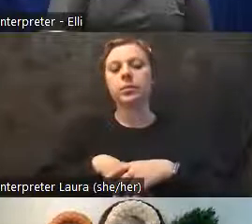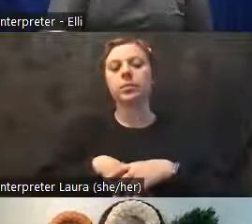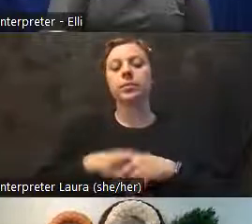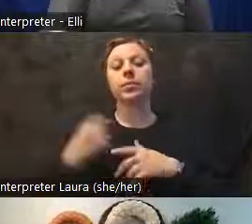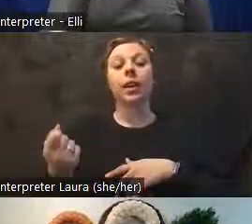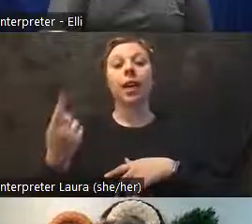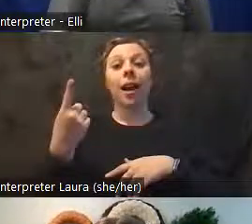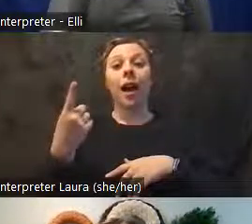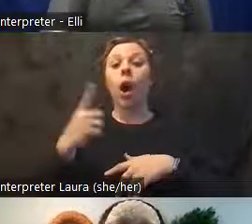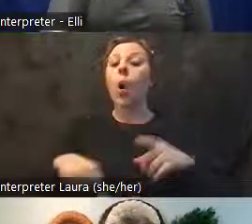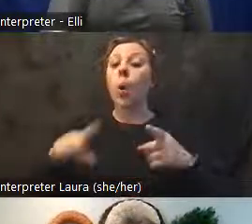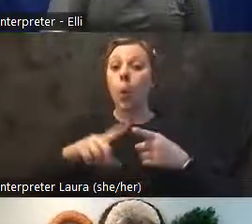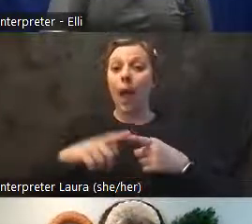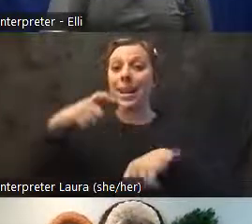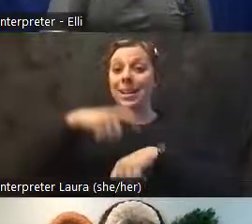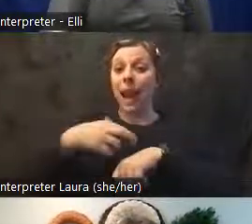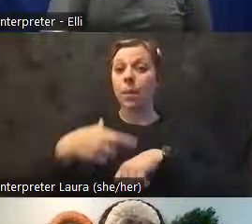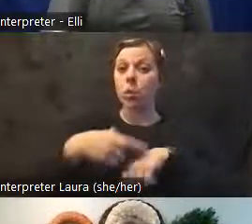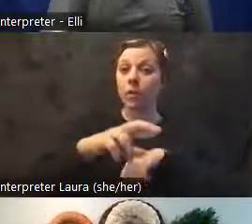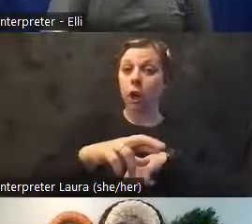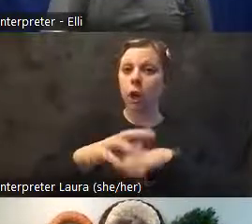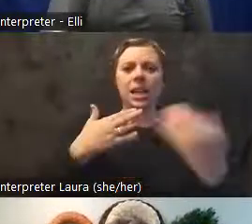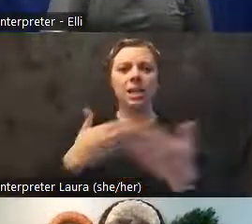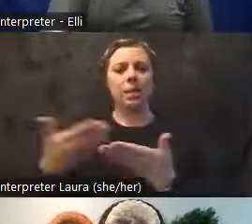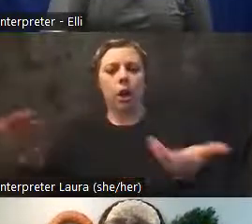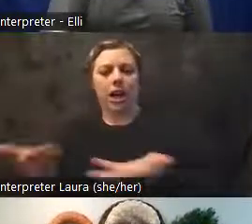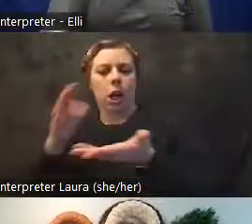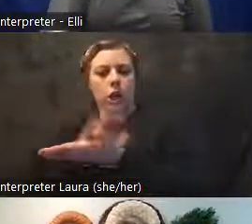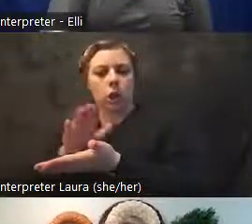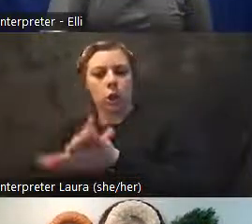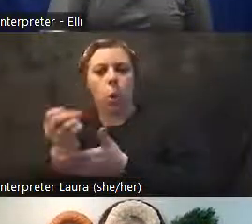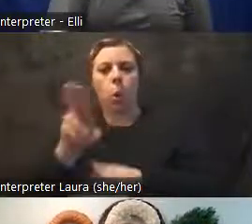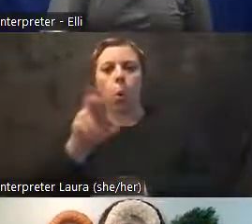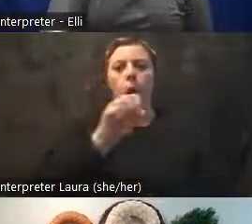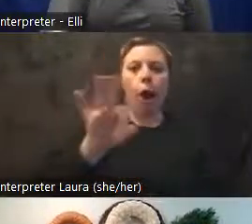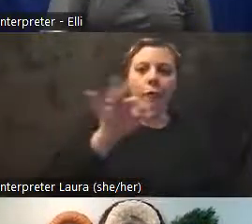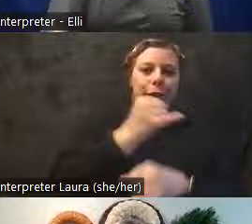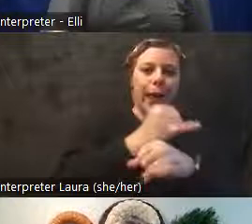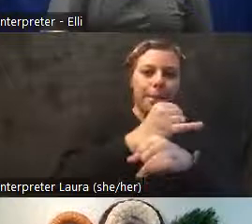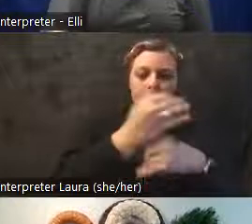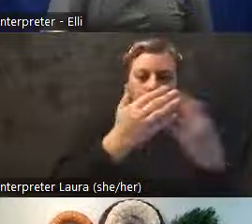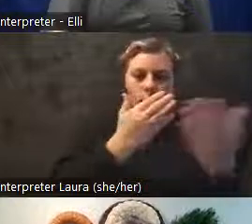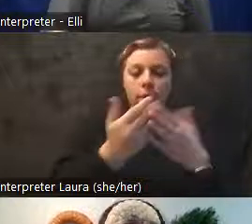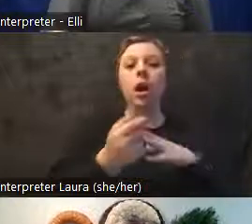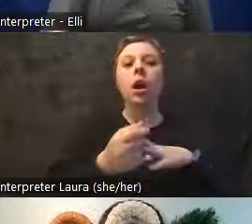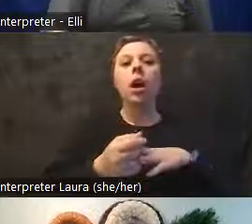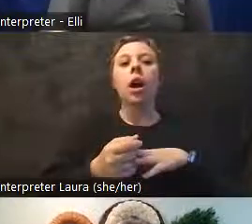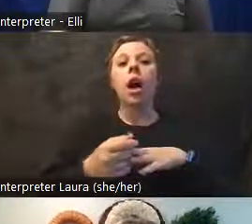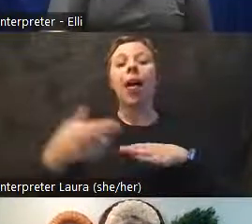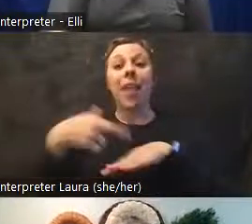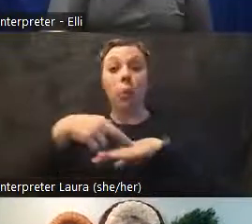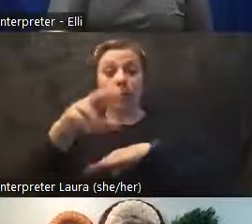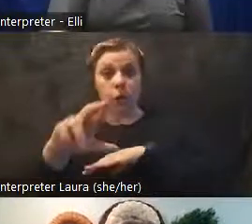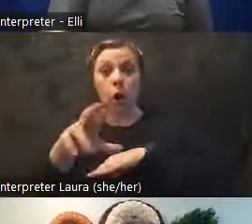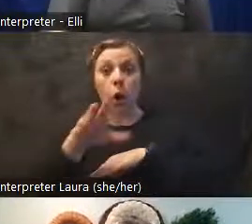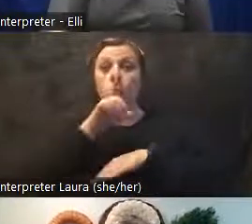referrals, either on or off campus. So one, are we being intentional in those referrals? Are we meeting our